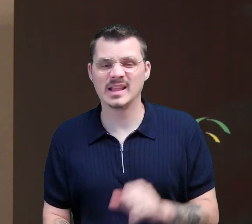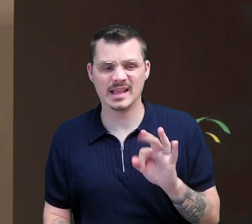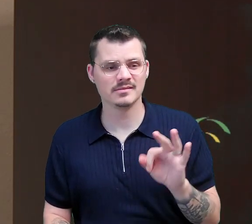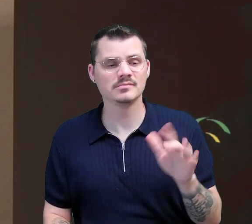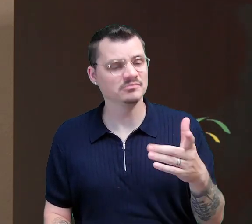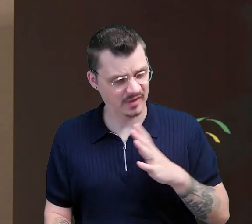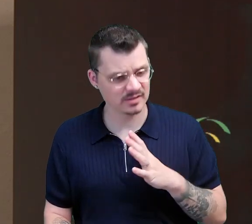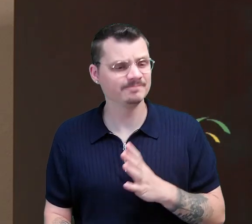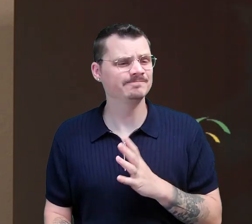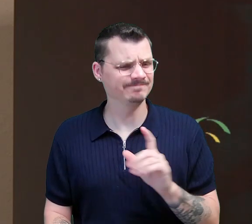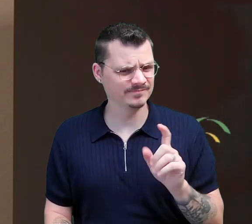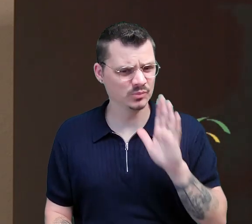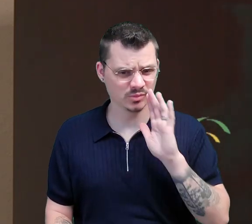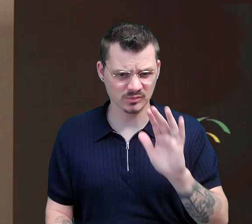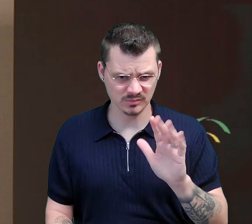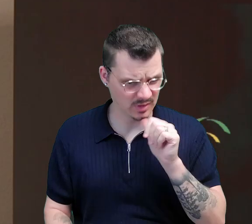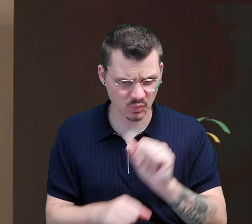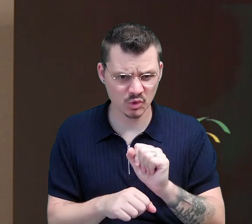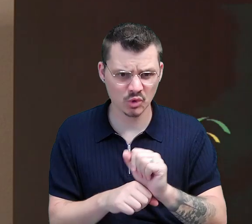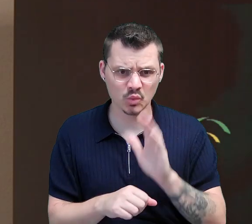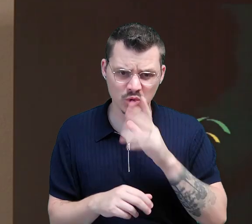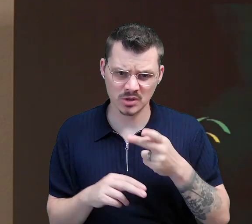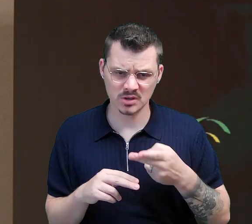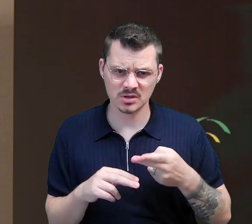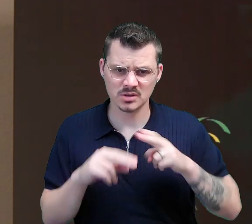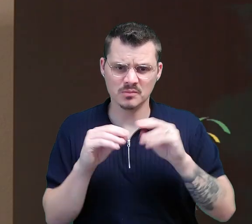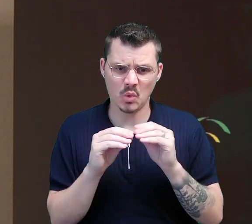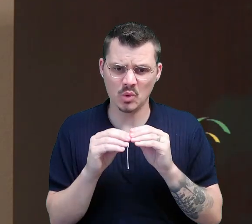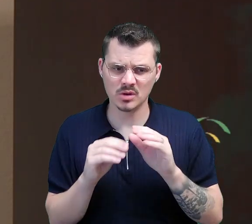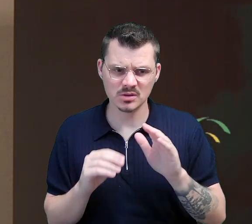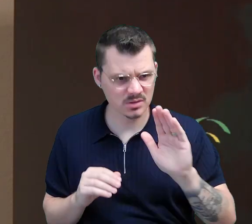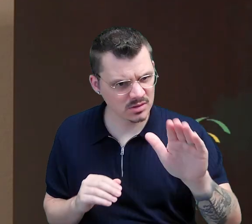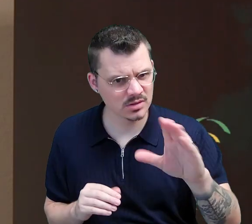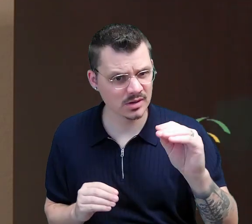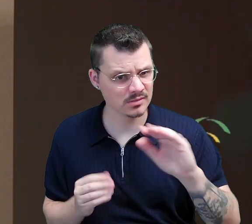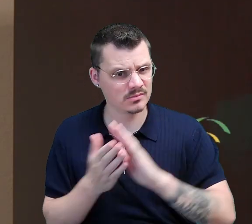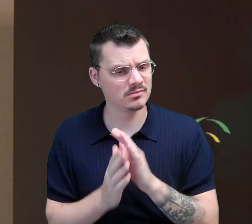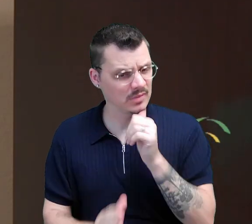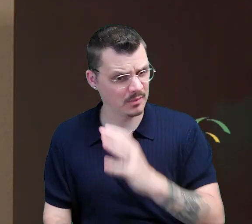If that doesn't work, are we going to be really firm and not very polite?